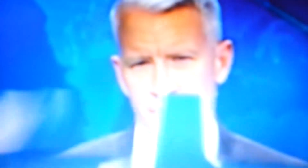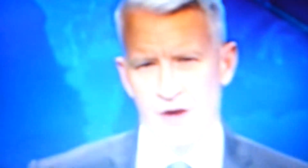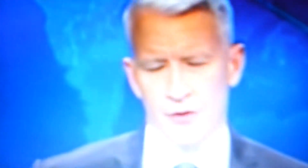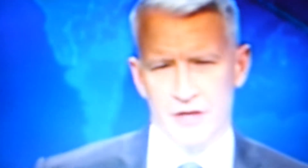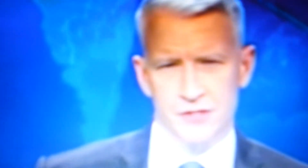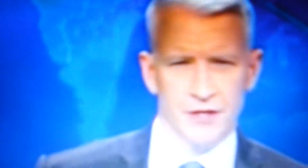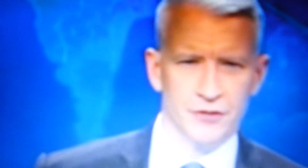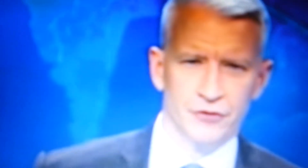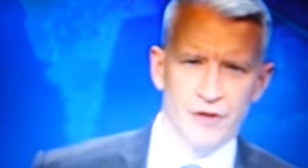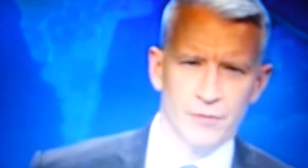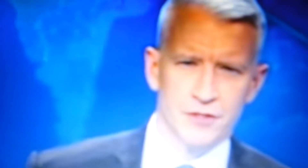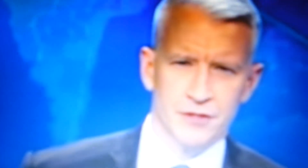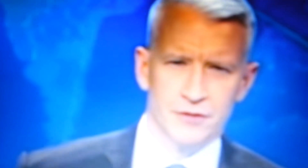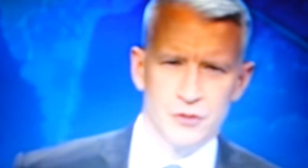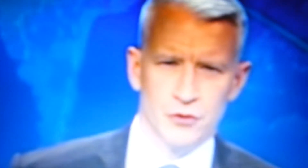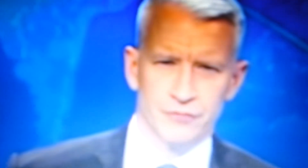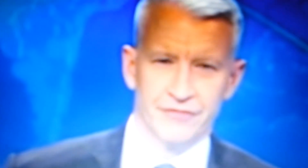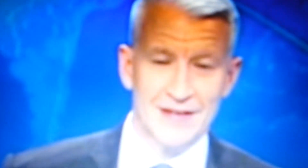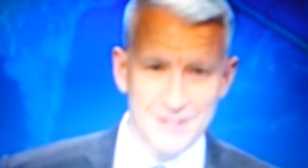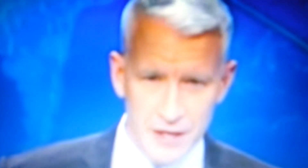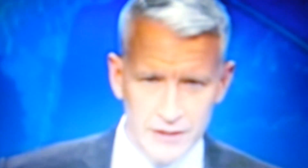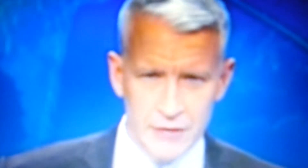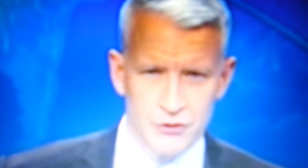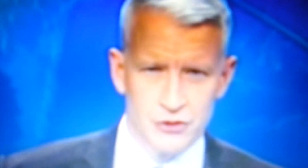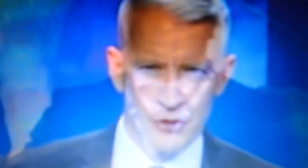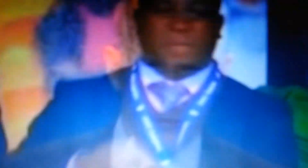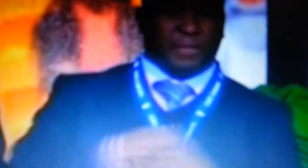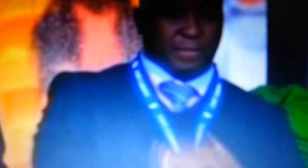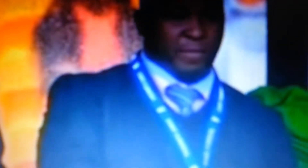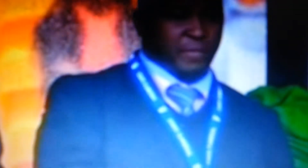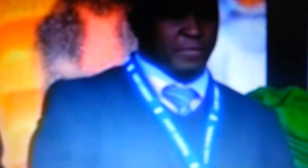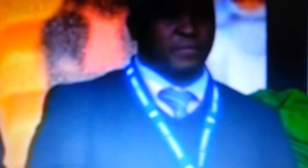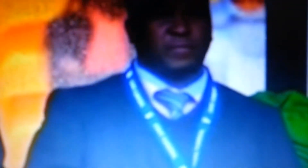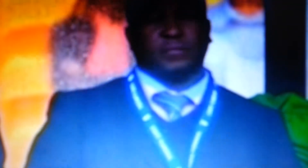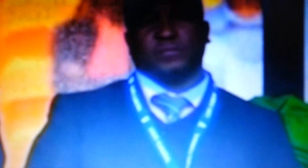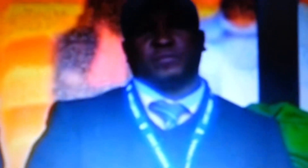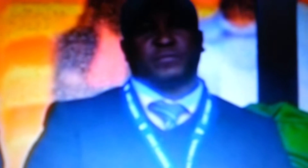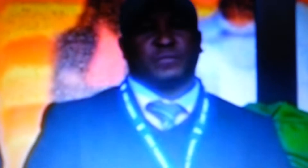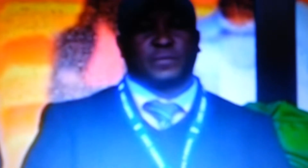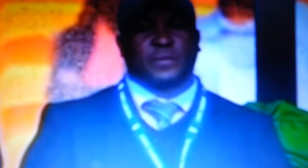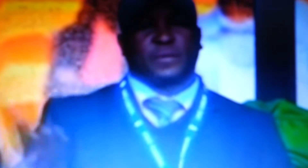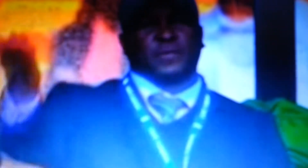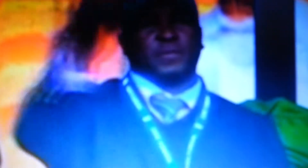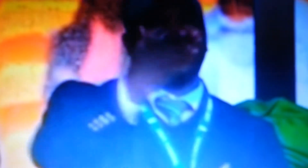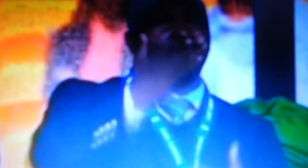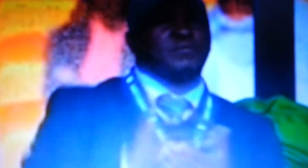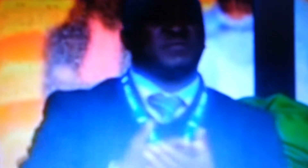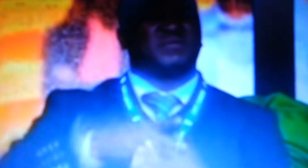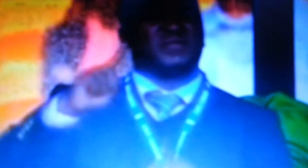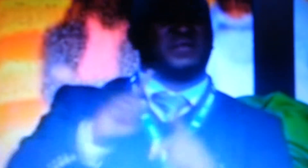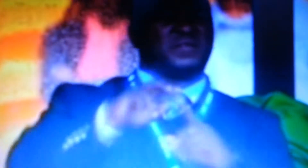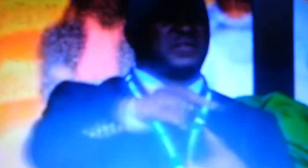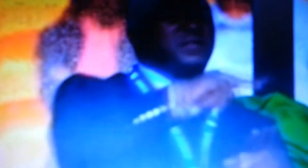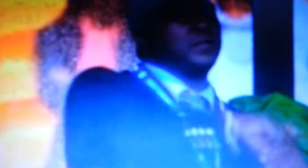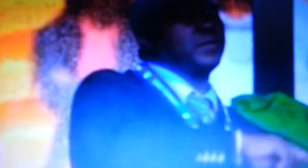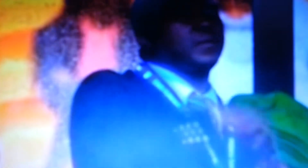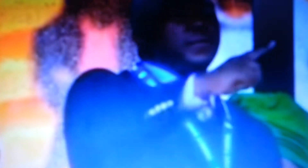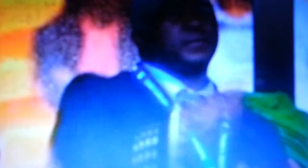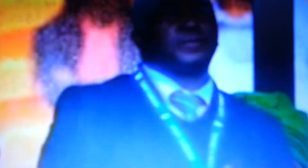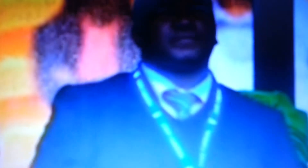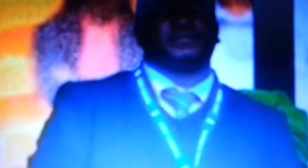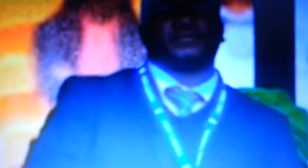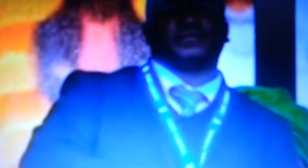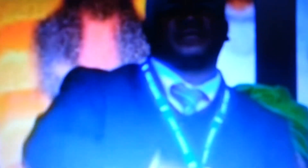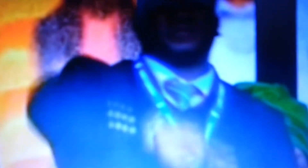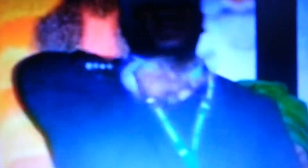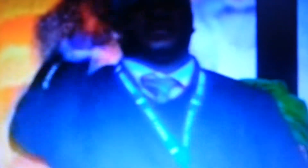...follow now stunning new developments in the so-called fake sign language interpreter at the Nelson Mandela Memorial. A South African News Network is reporting the interpreter faced